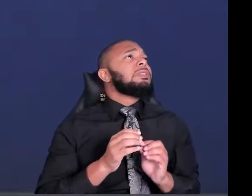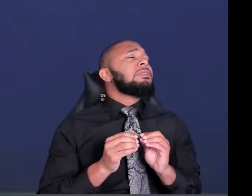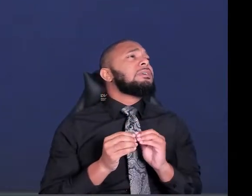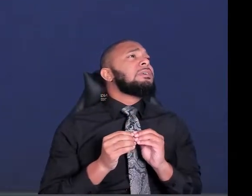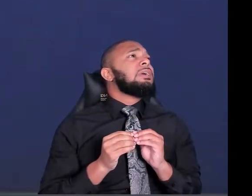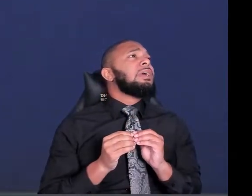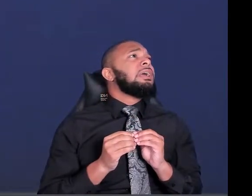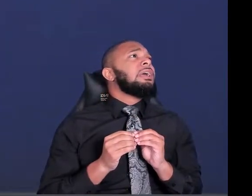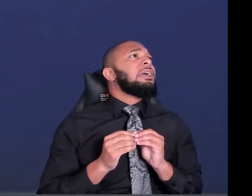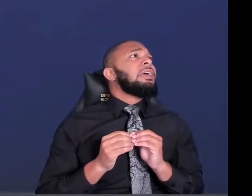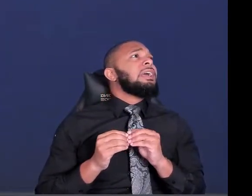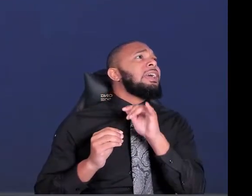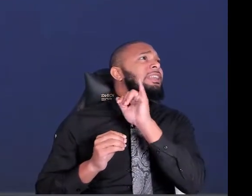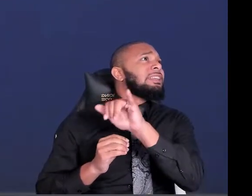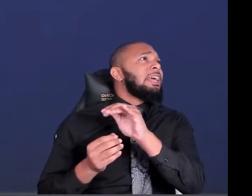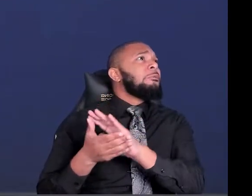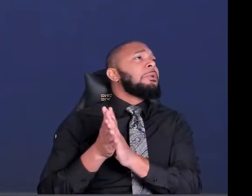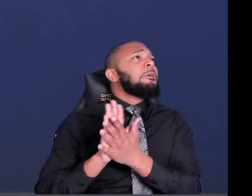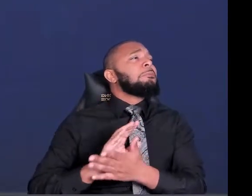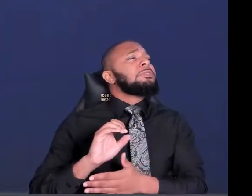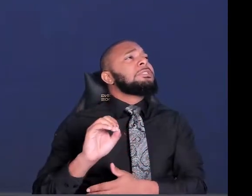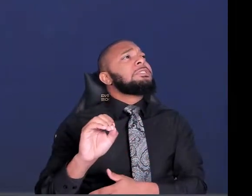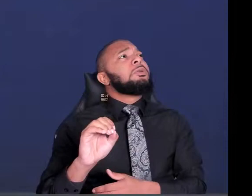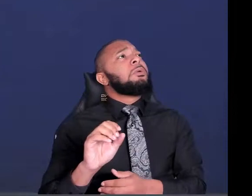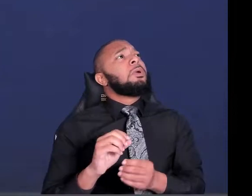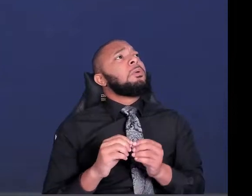and I'd be left with 0.